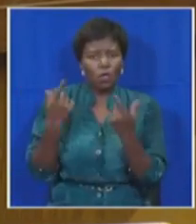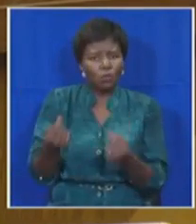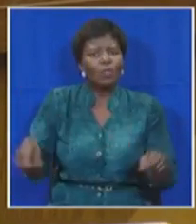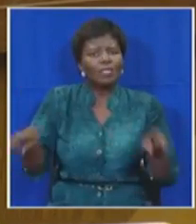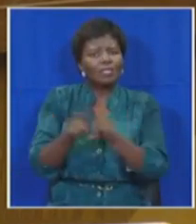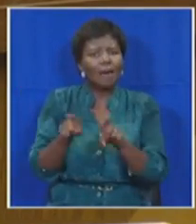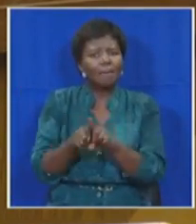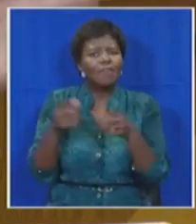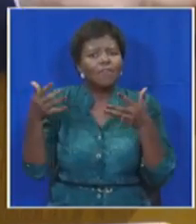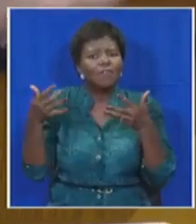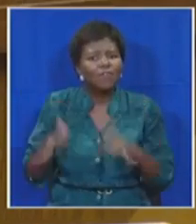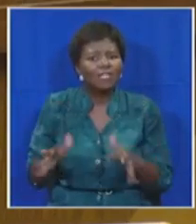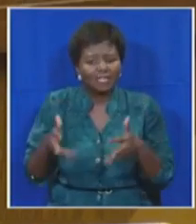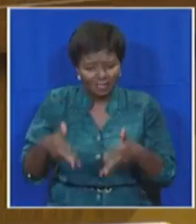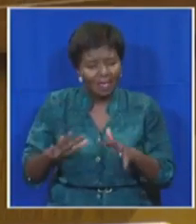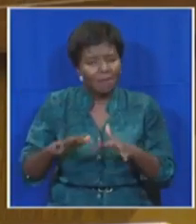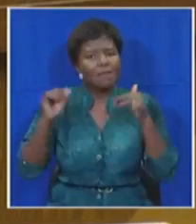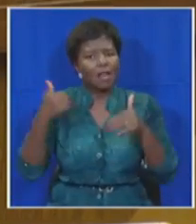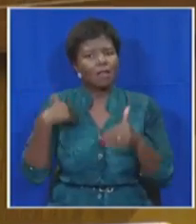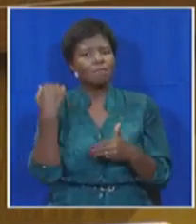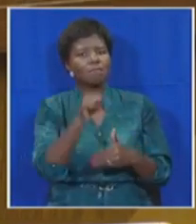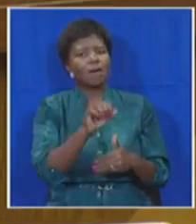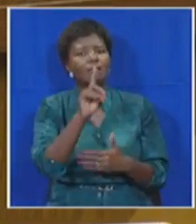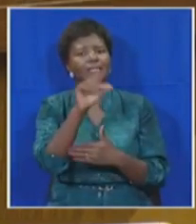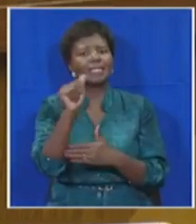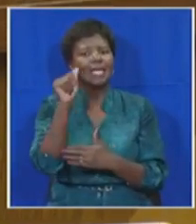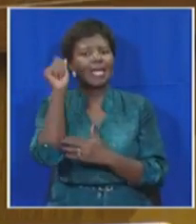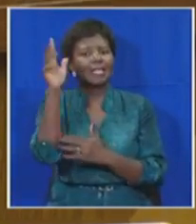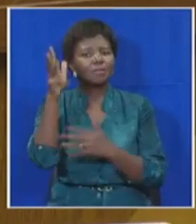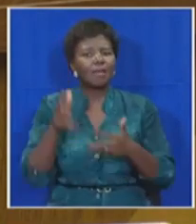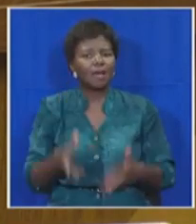exact tactic in this house against DA speakers.